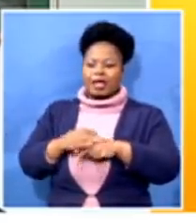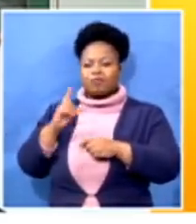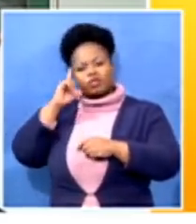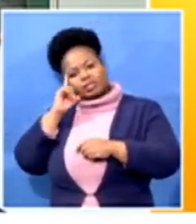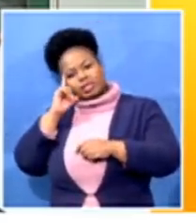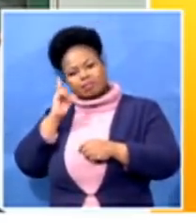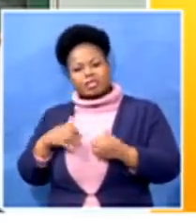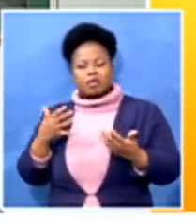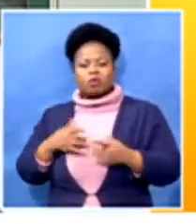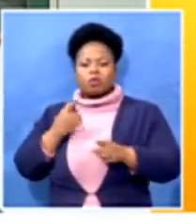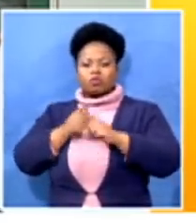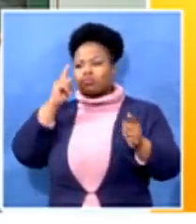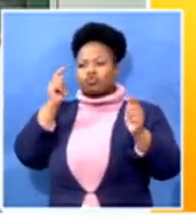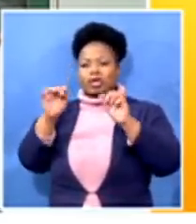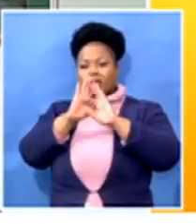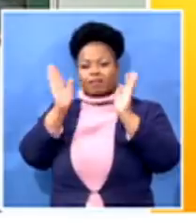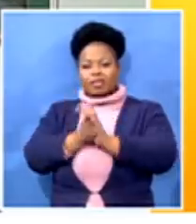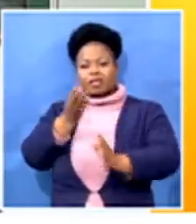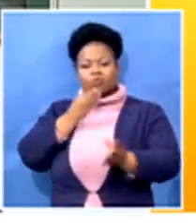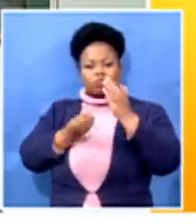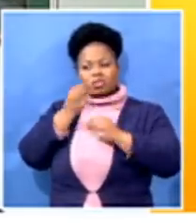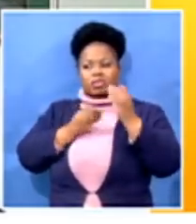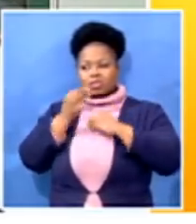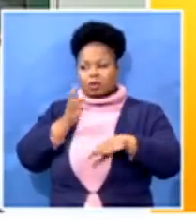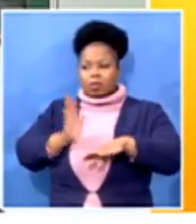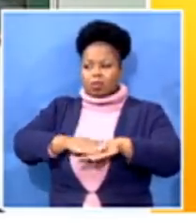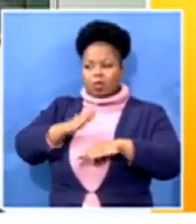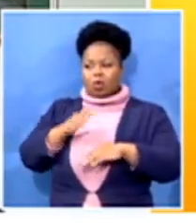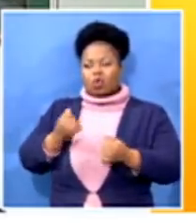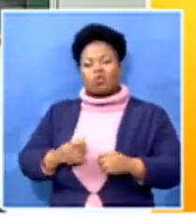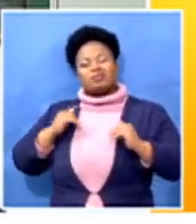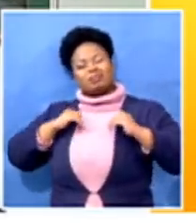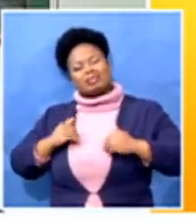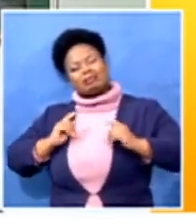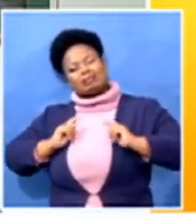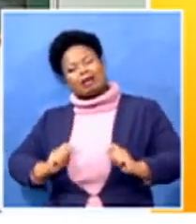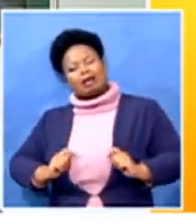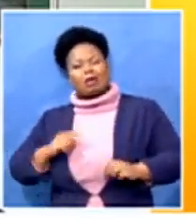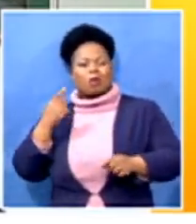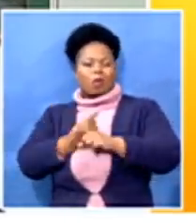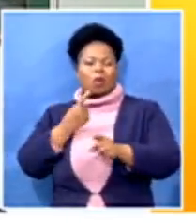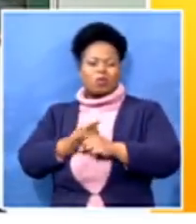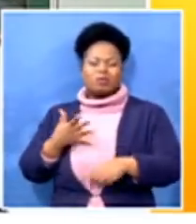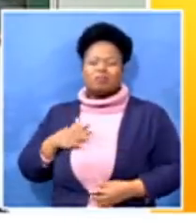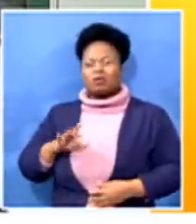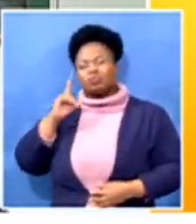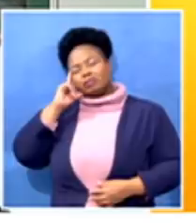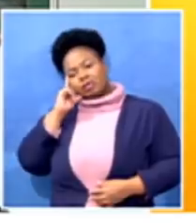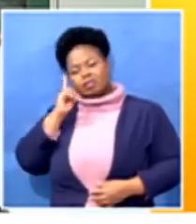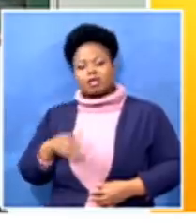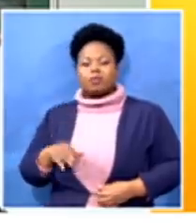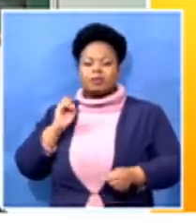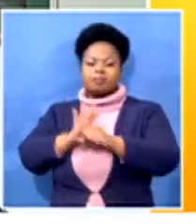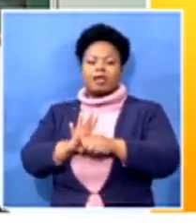a drastic change in your eating or sleeping habits, feeling tired all the time, wanting to sleep all the time. There's an impact on your